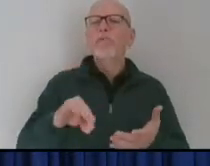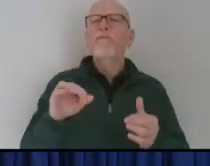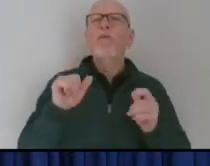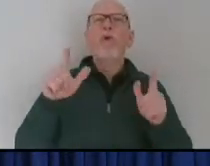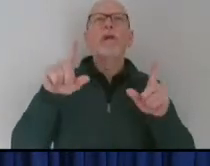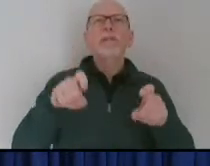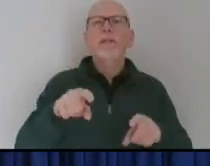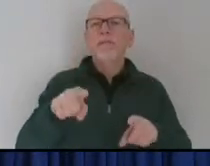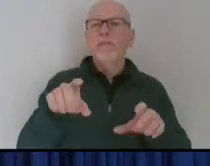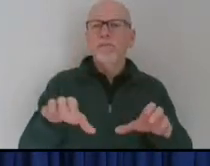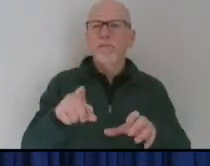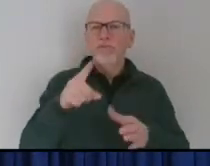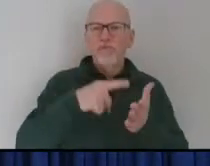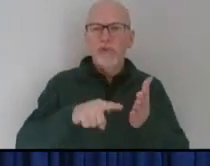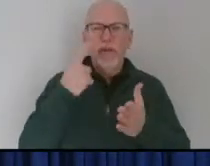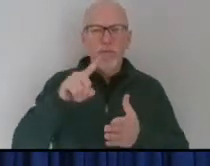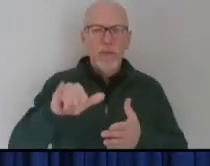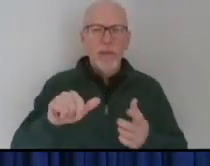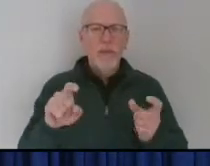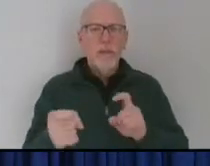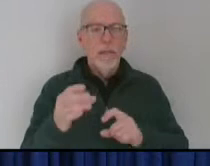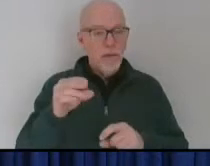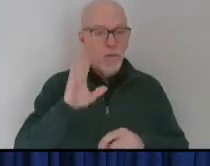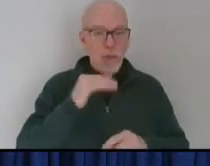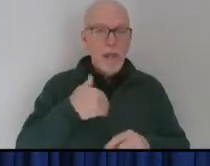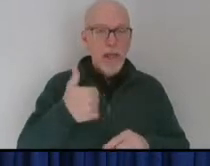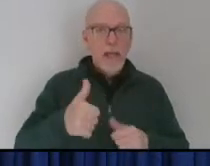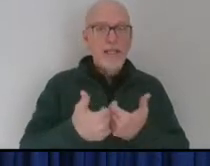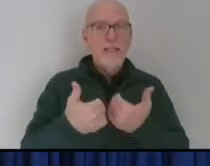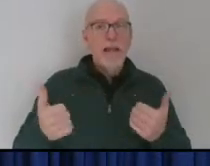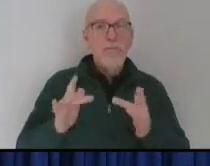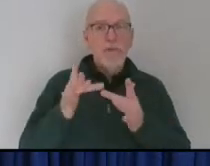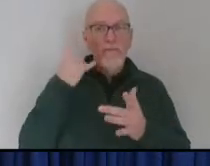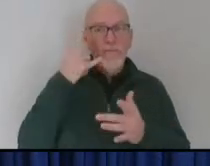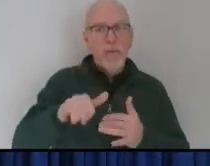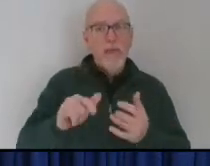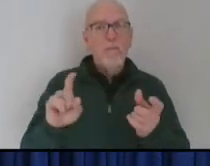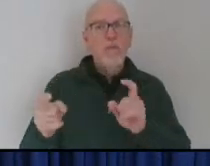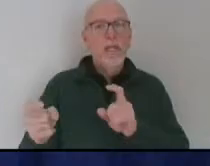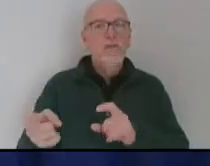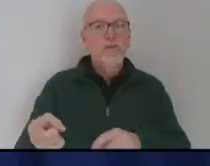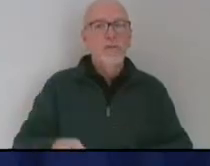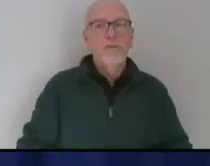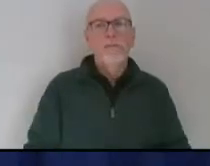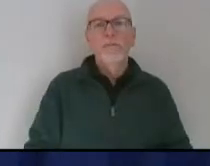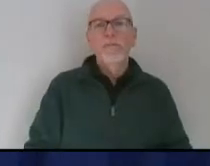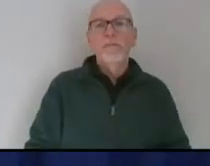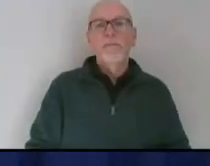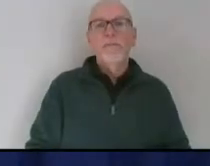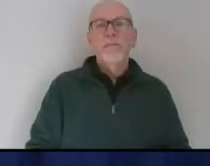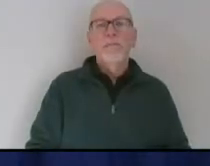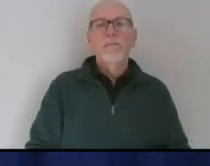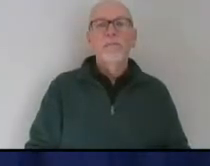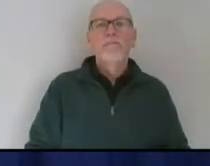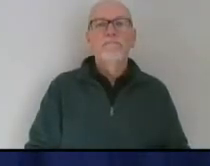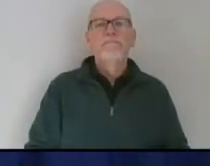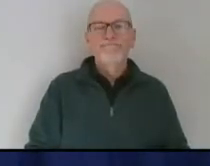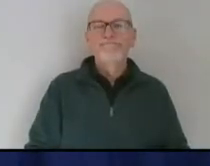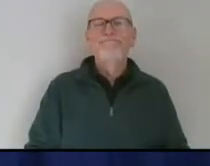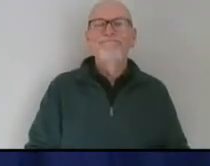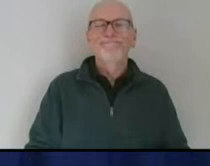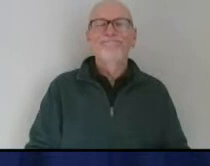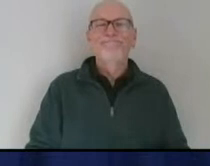are you checking for this in? And will there be a separate dashboard for any of the mutations? We have not thought